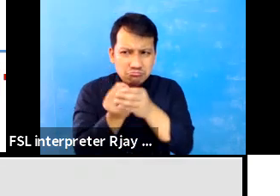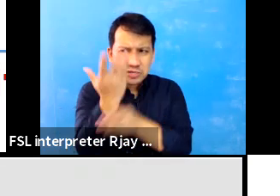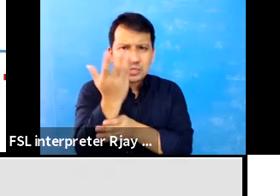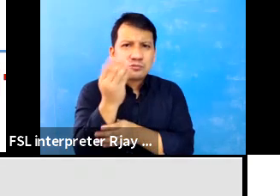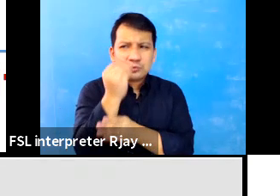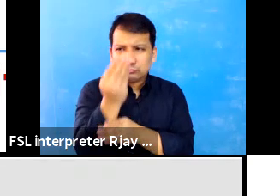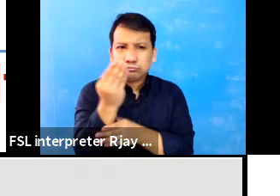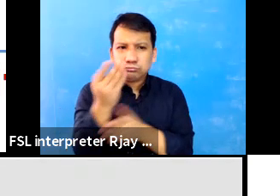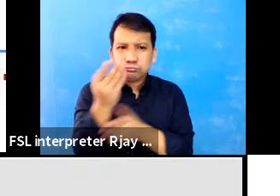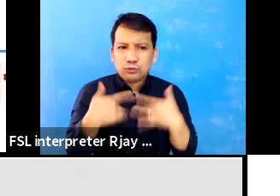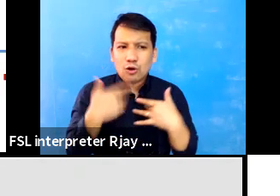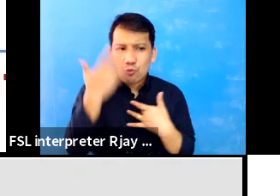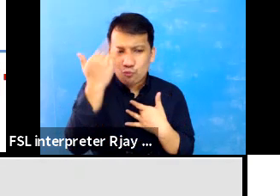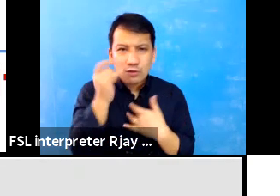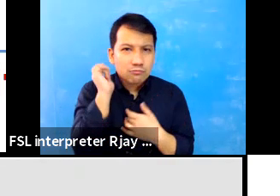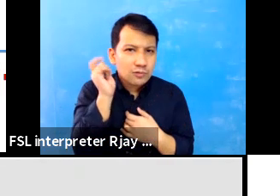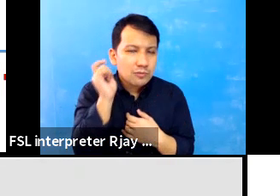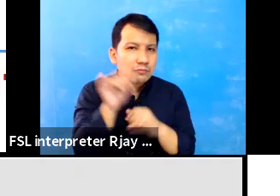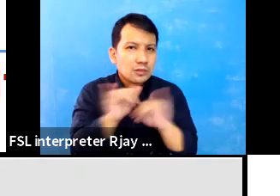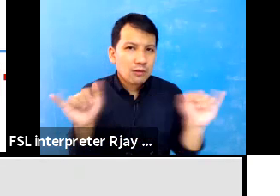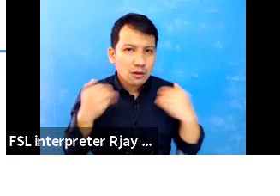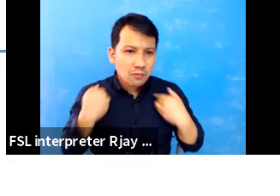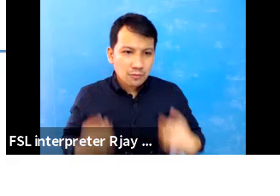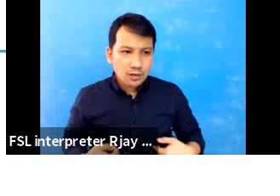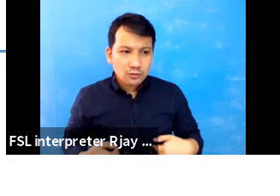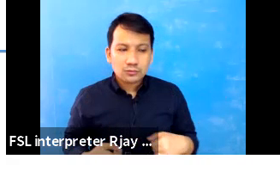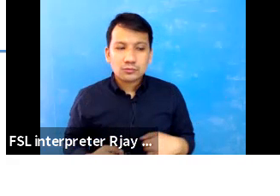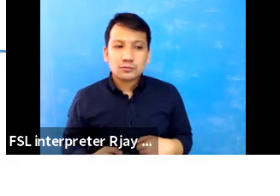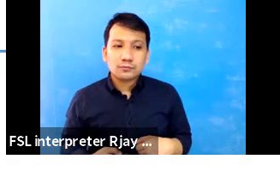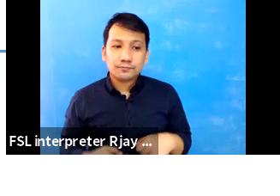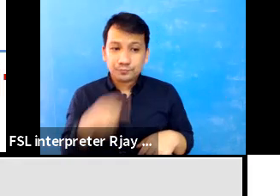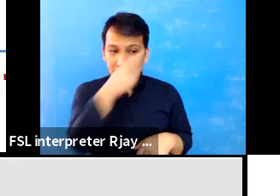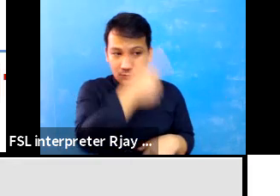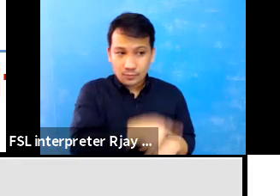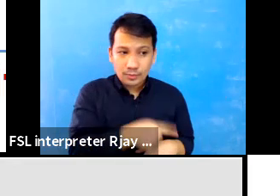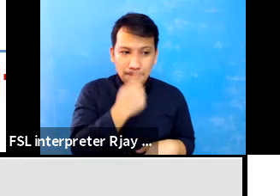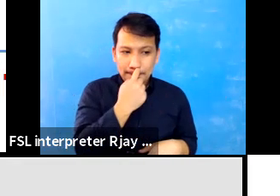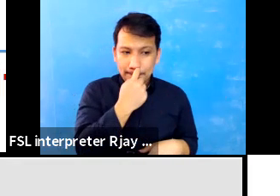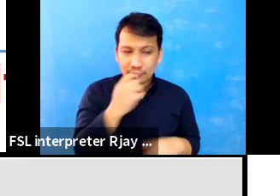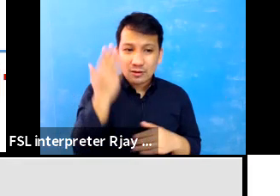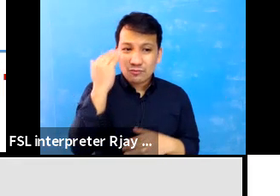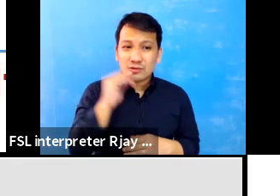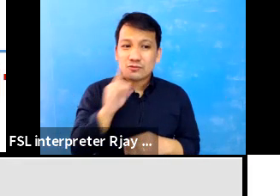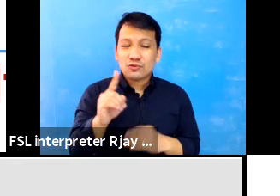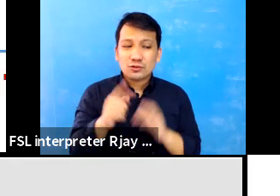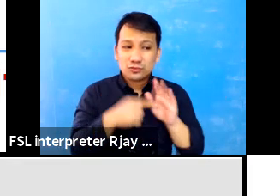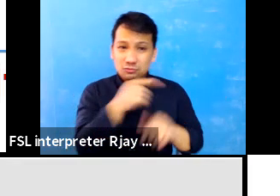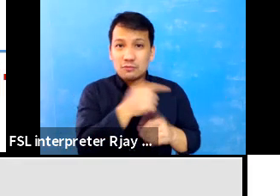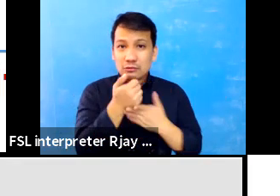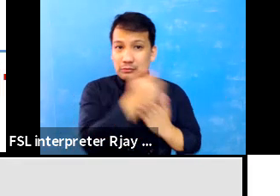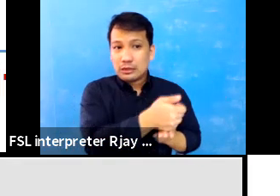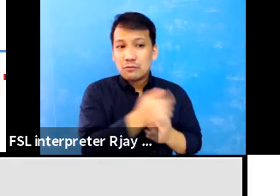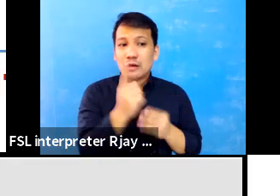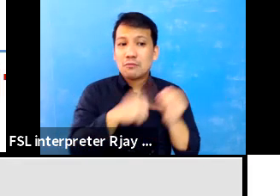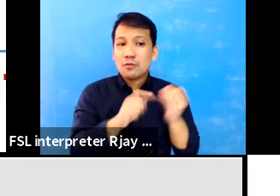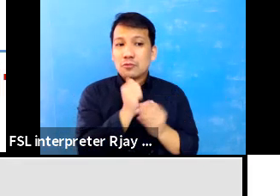of life, considering the other parts of the body, except probably for the lymphoid system, because it is the one that helps us in terms